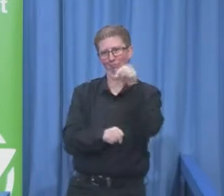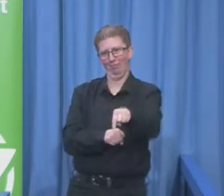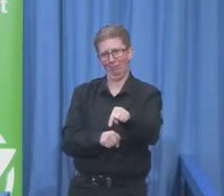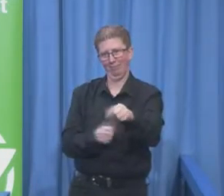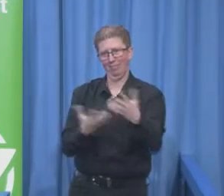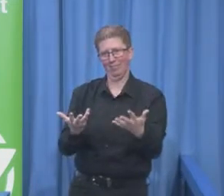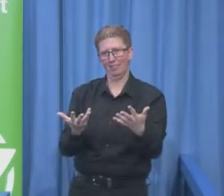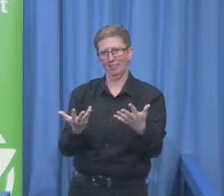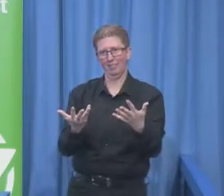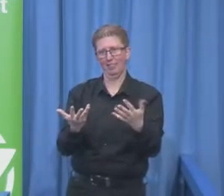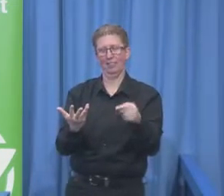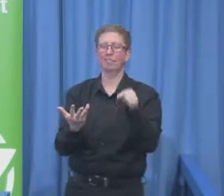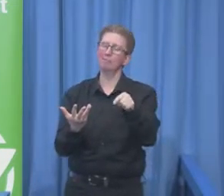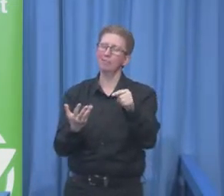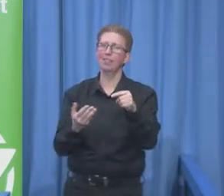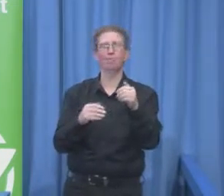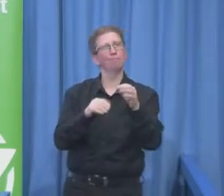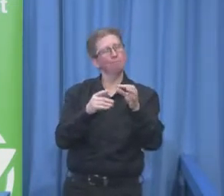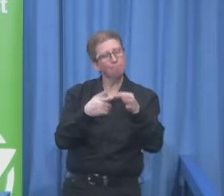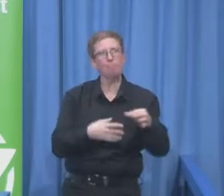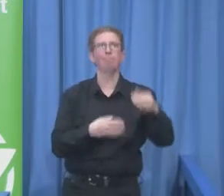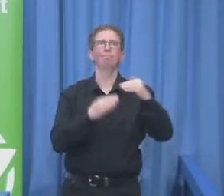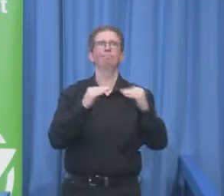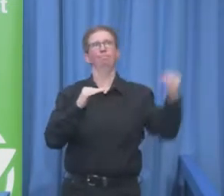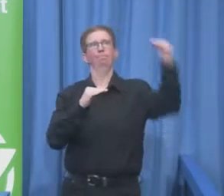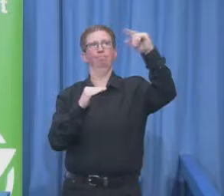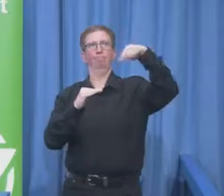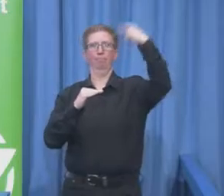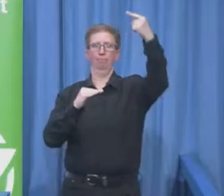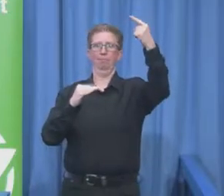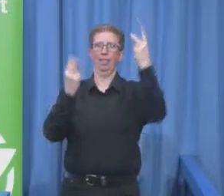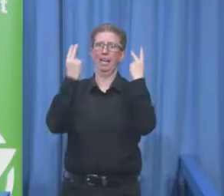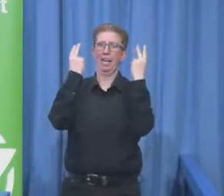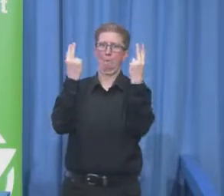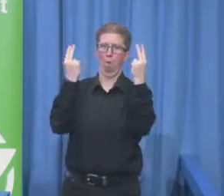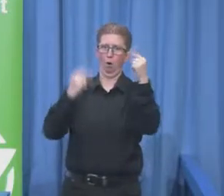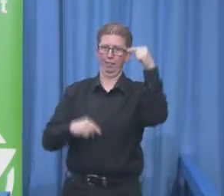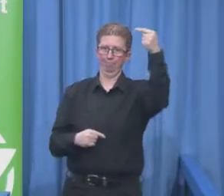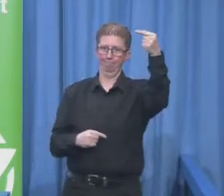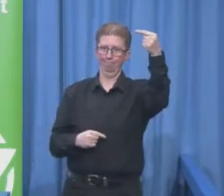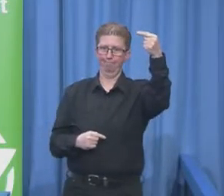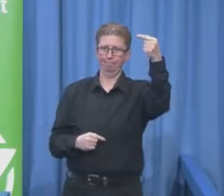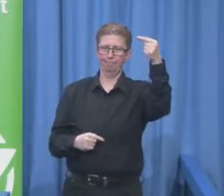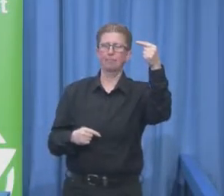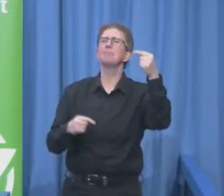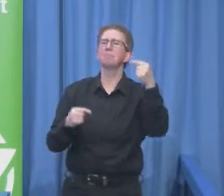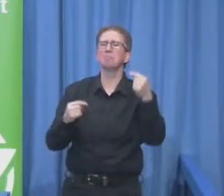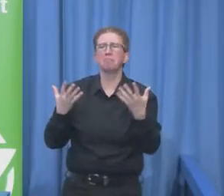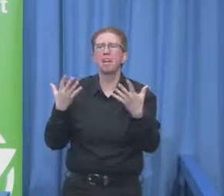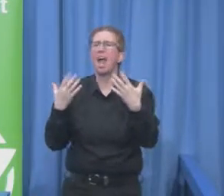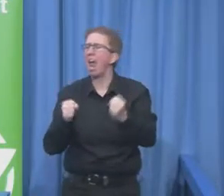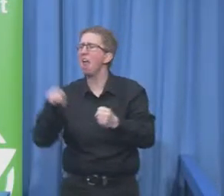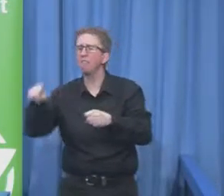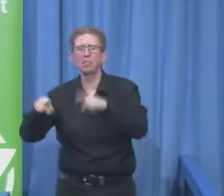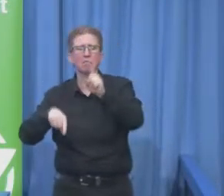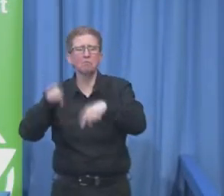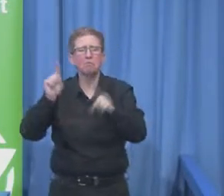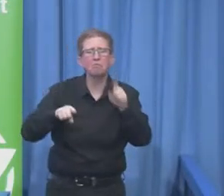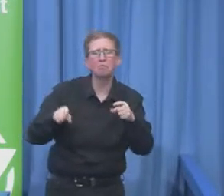over here you need to get the different stakeholders onto one platform. People like the government, the companies,